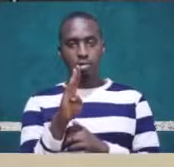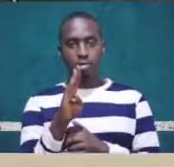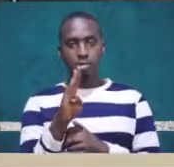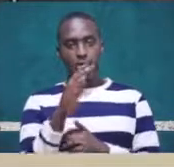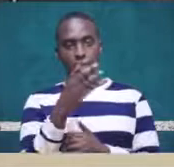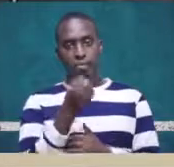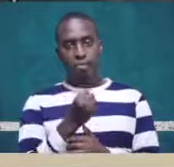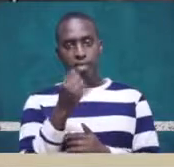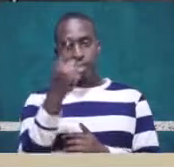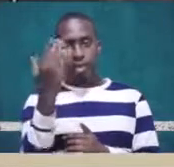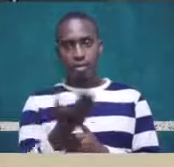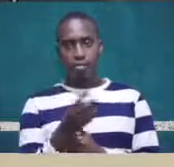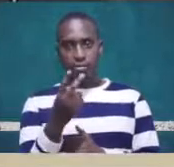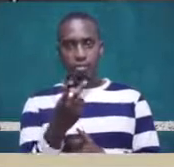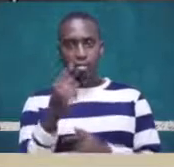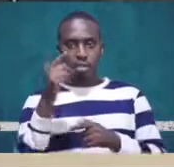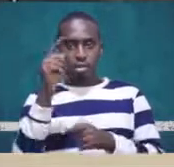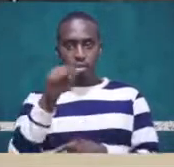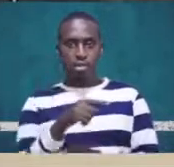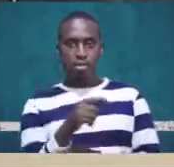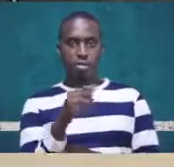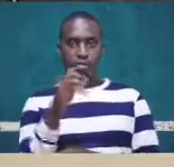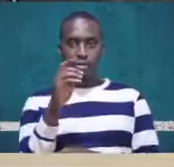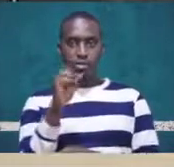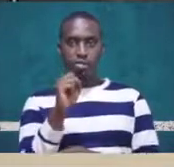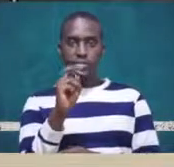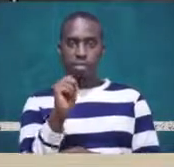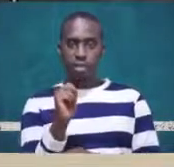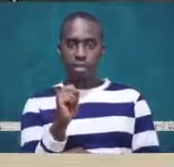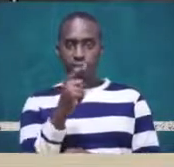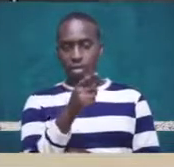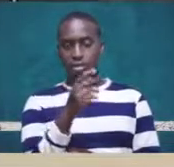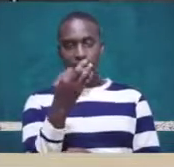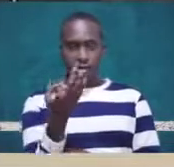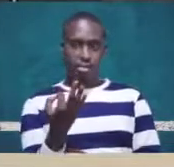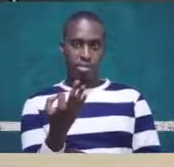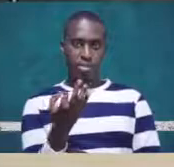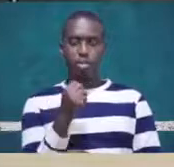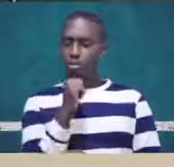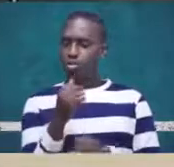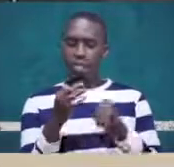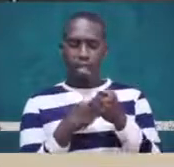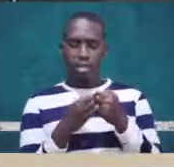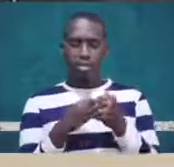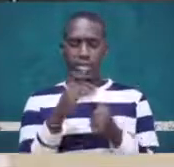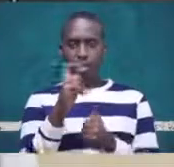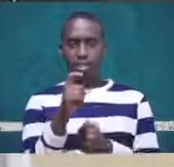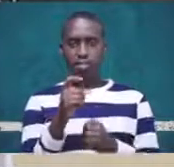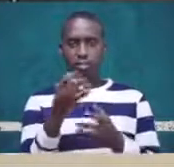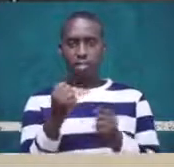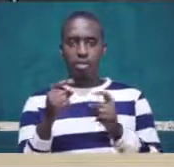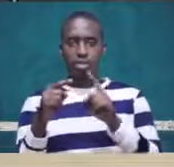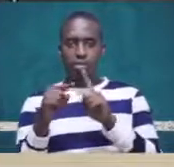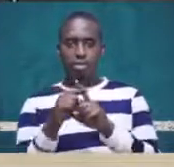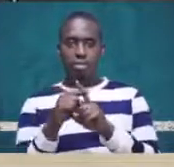half integral of sine. This is the 8x, because 5 plus